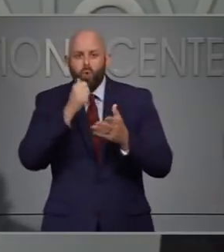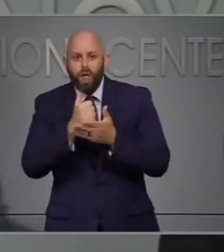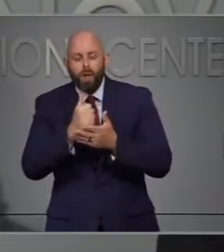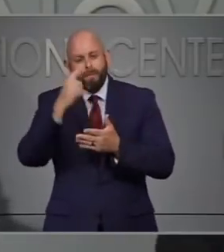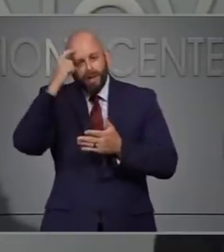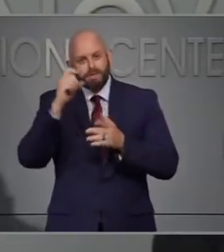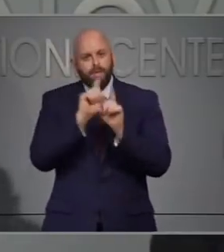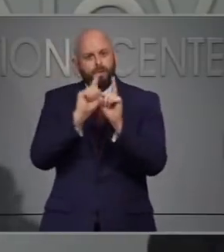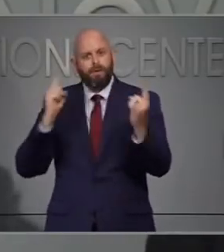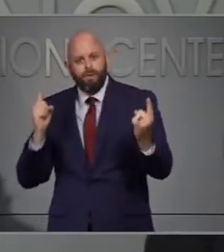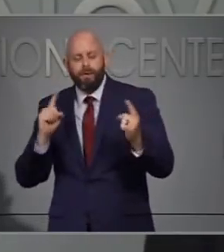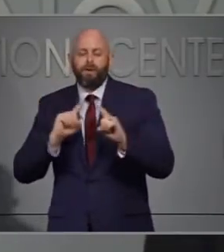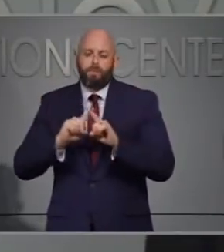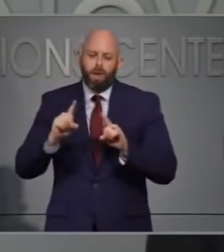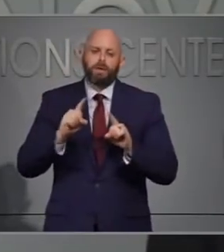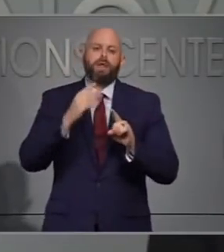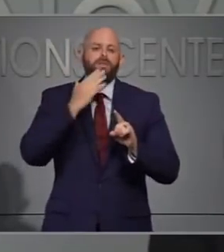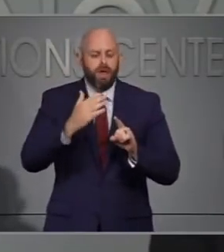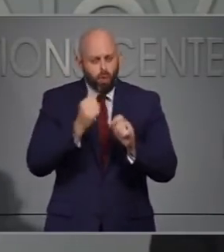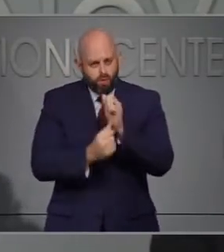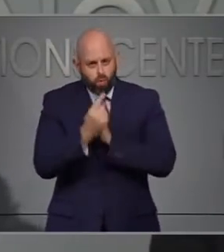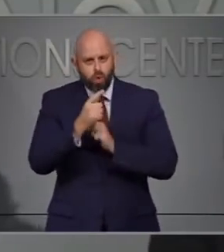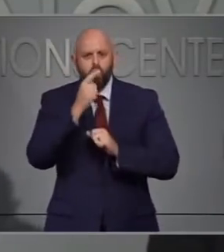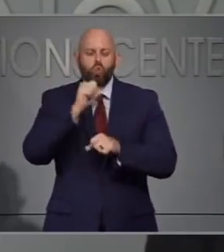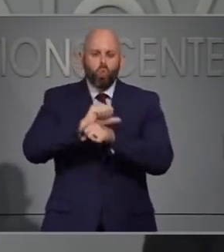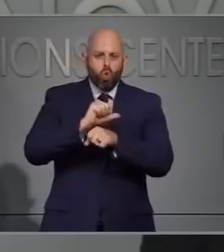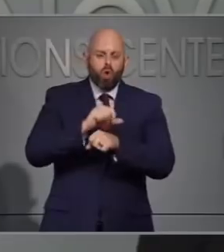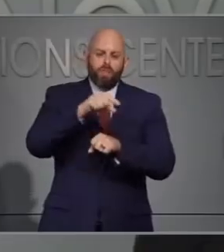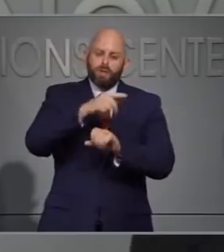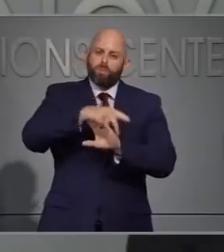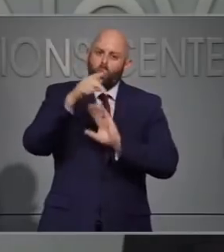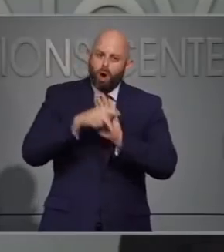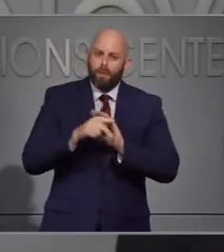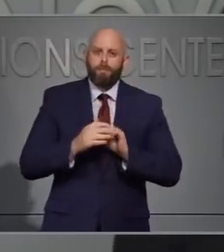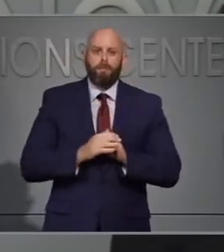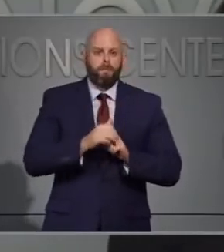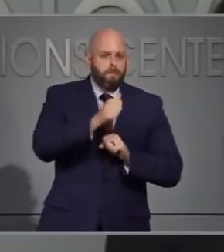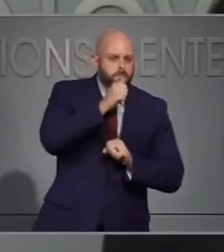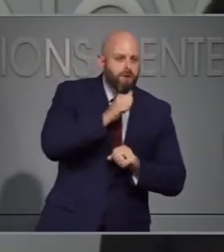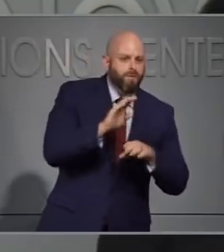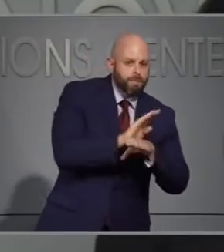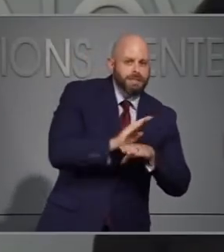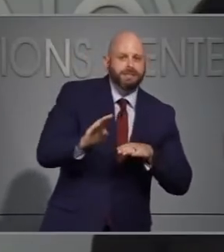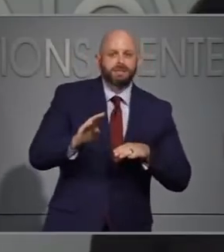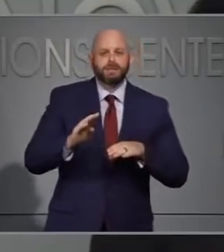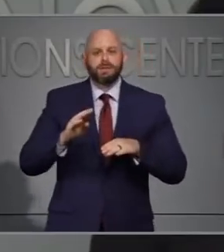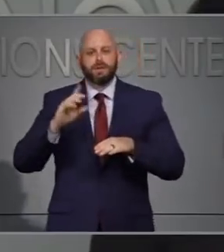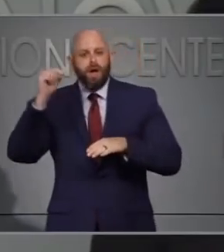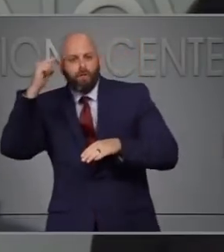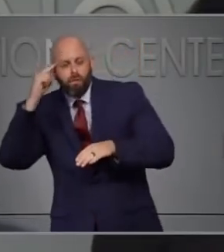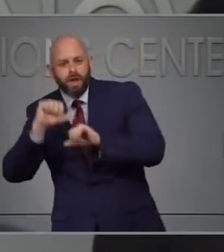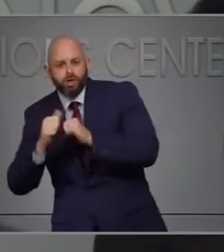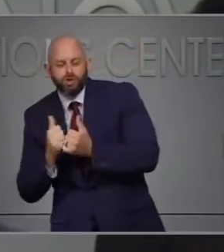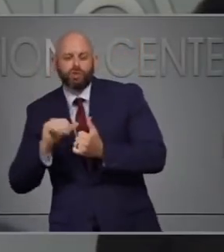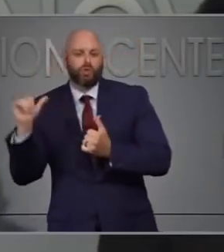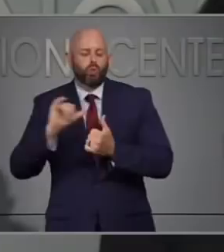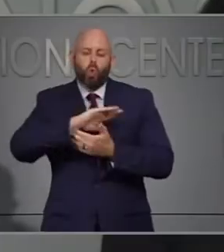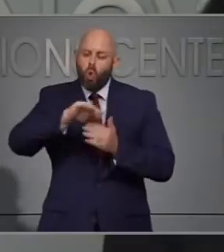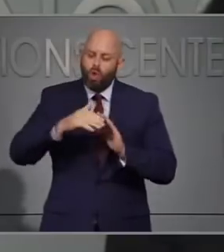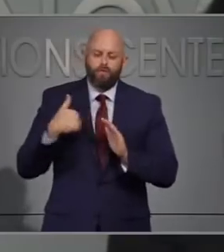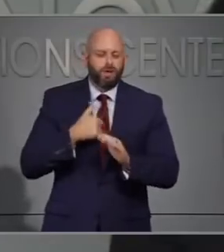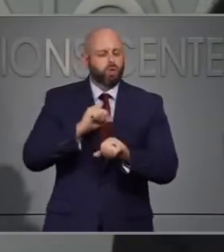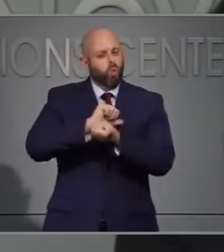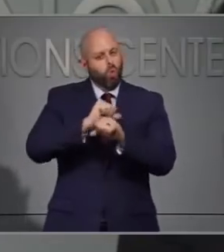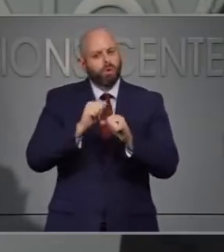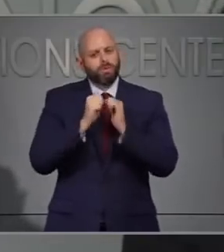everyone who has worked on this healthcare system, community organization, private, public. It's been a huge team effort, so thank you for that.